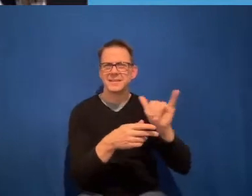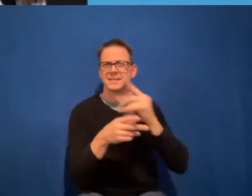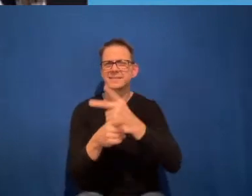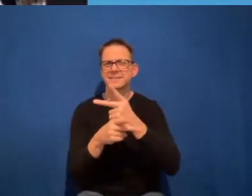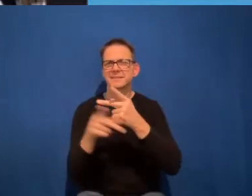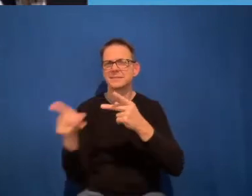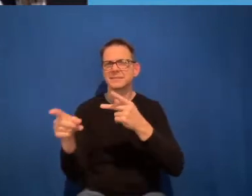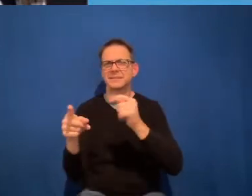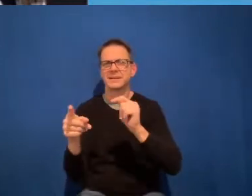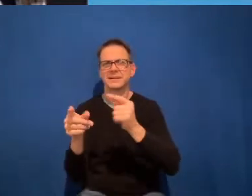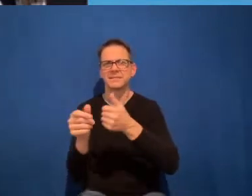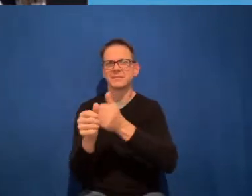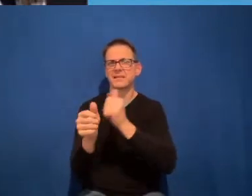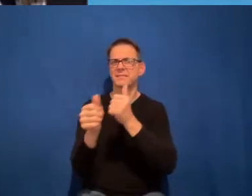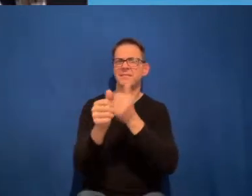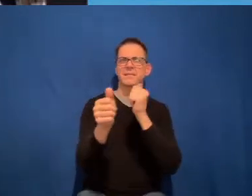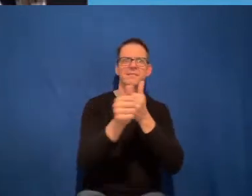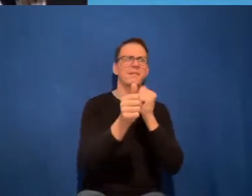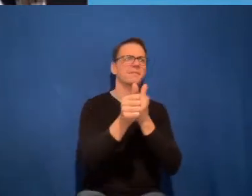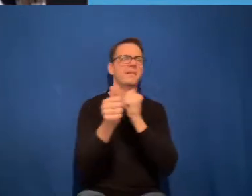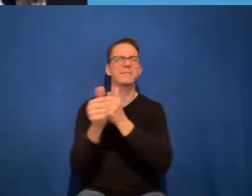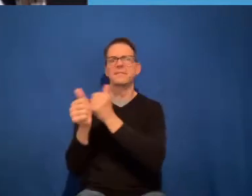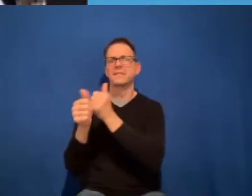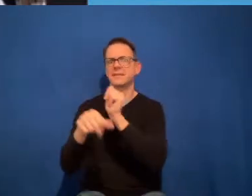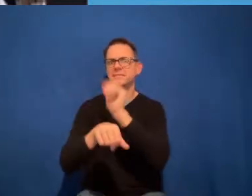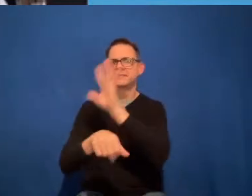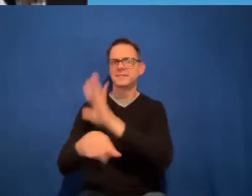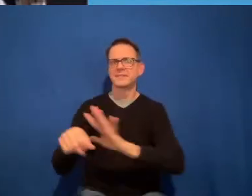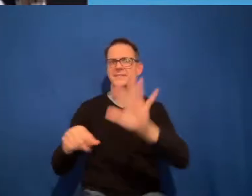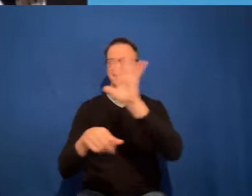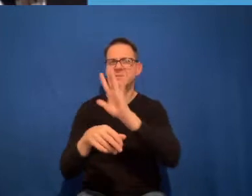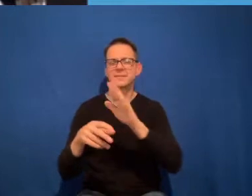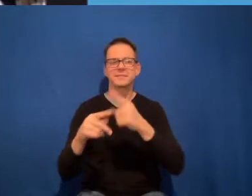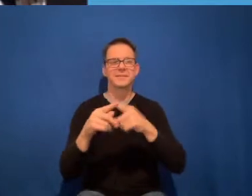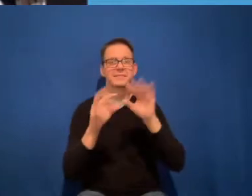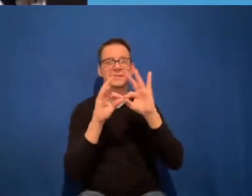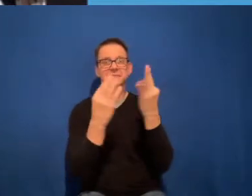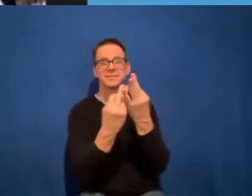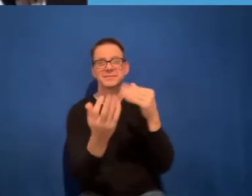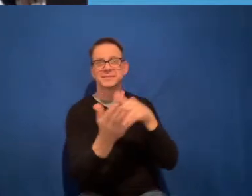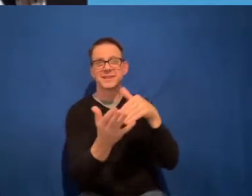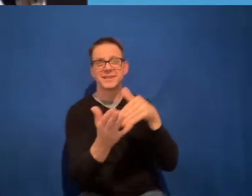as family physicians, I know that I access my family physician